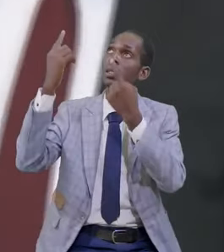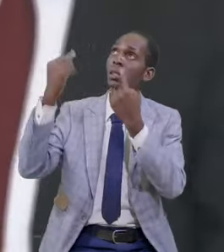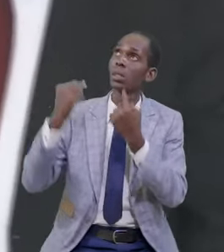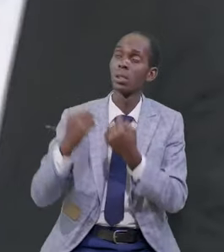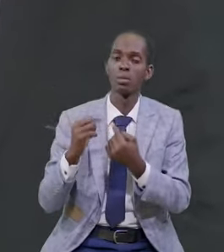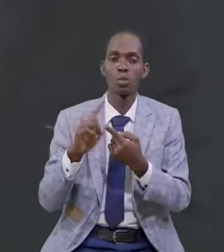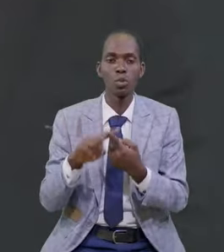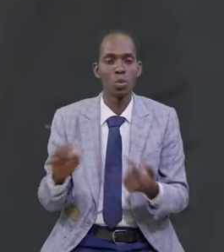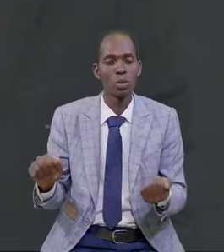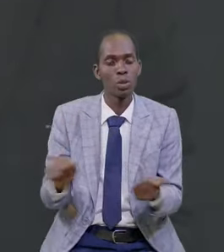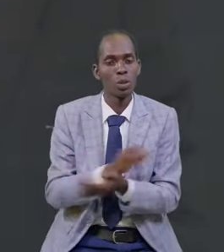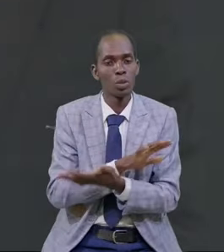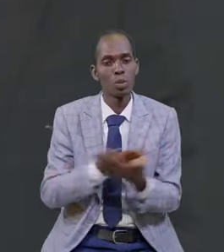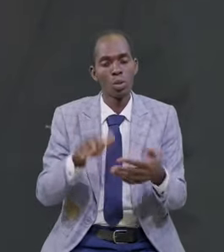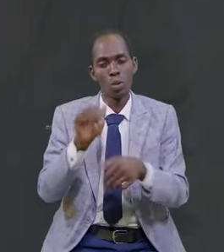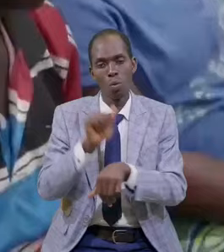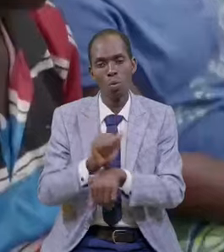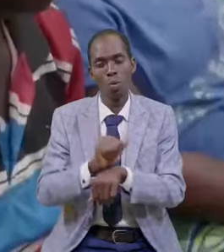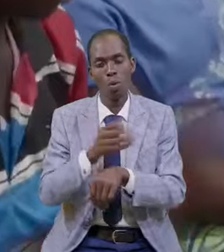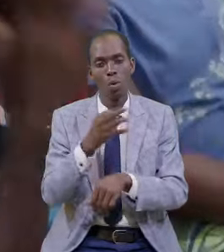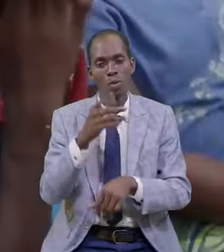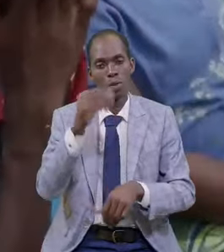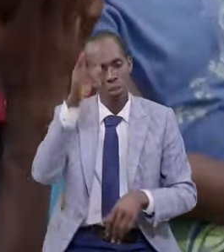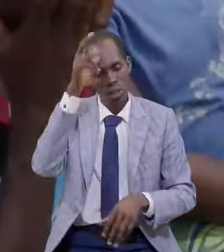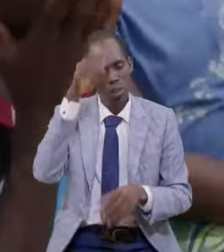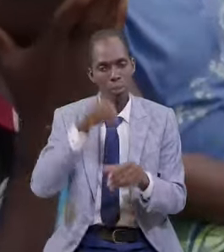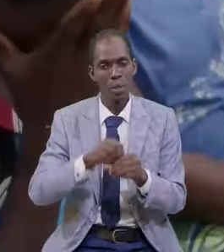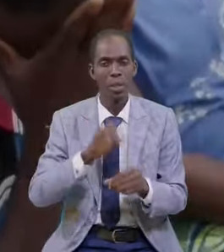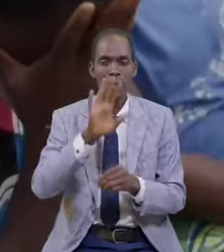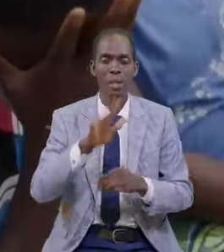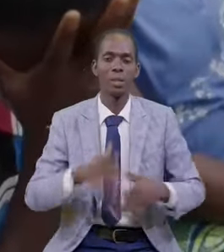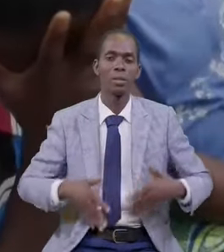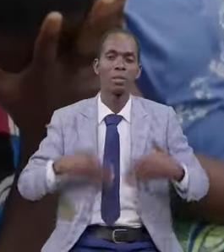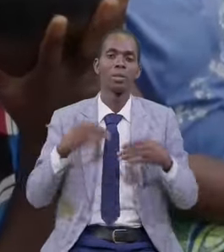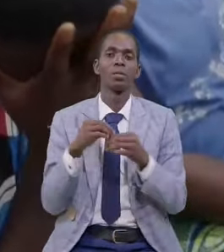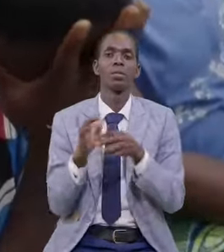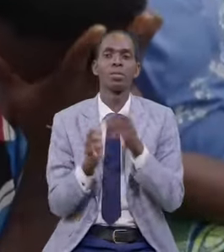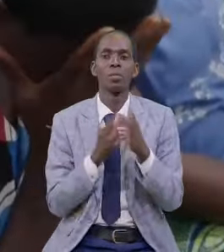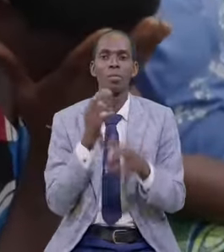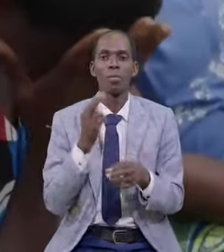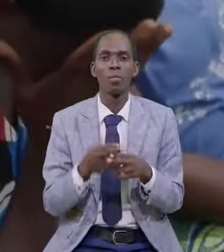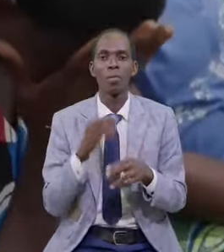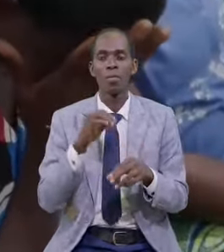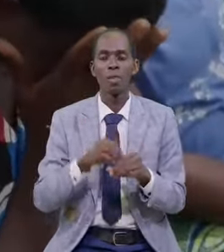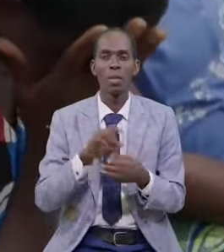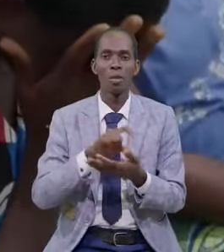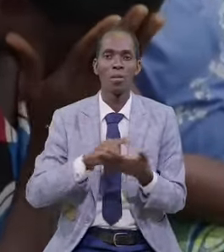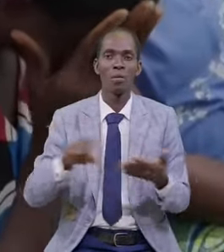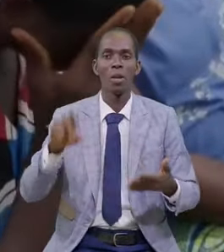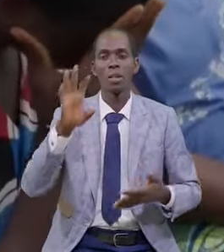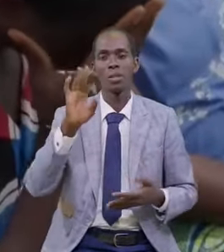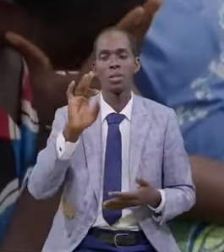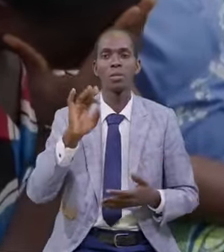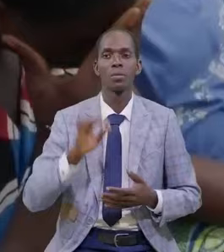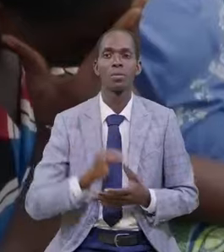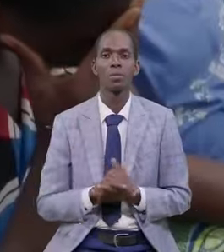works of the devil in your life look at verse 9 in verse 9